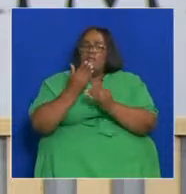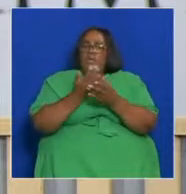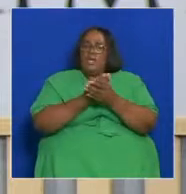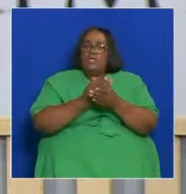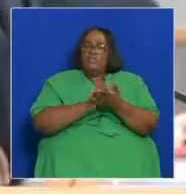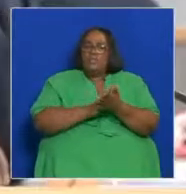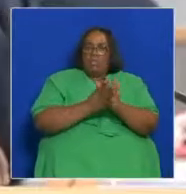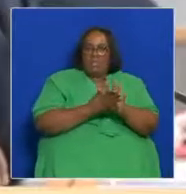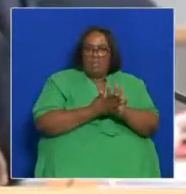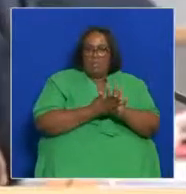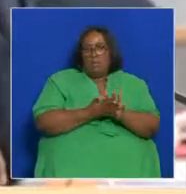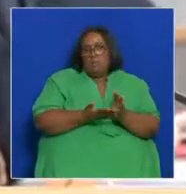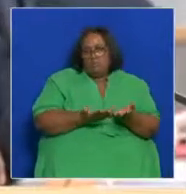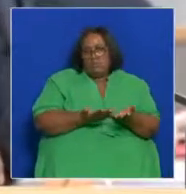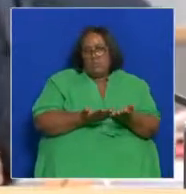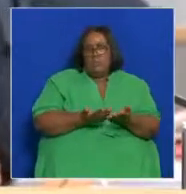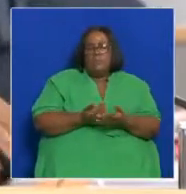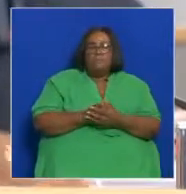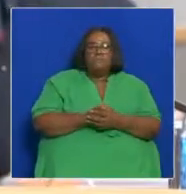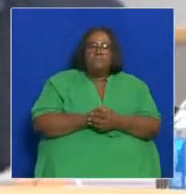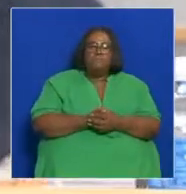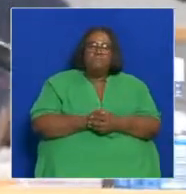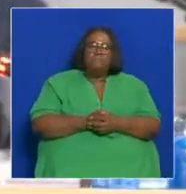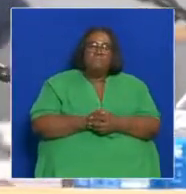in one of those briefings.